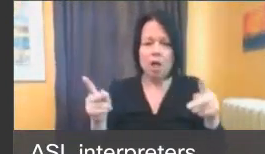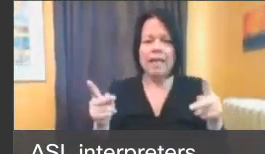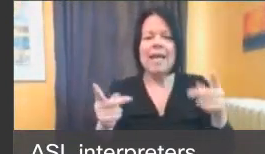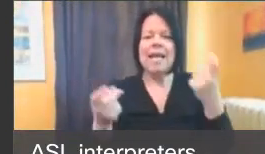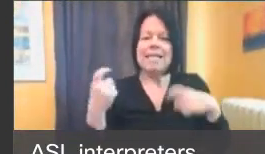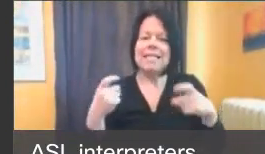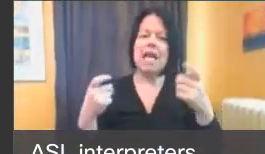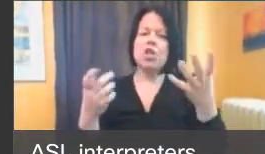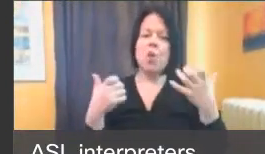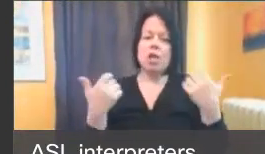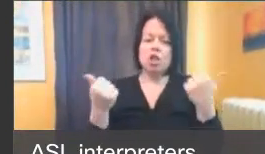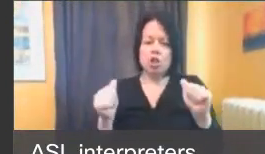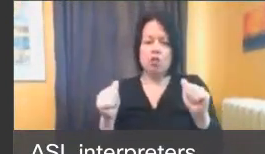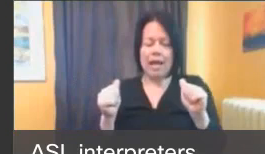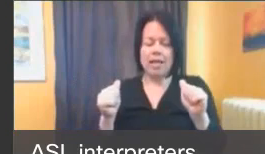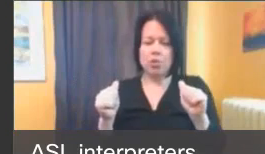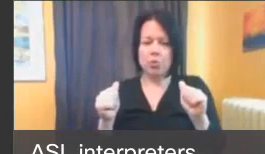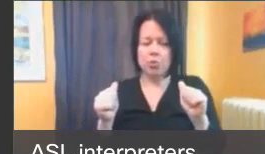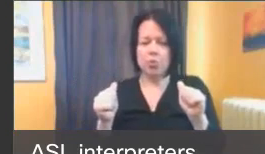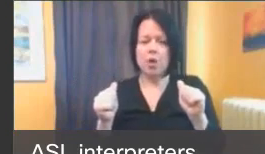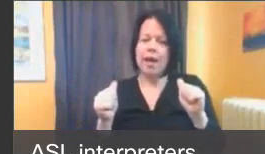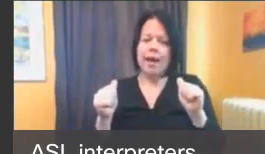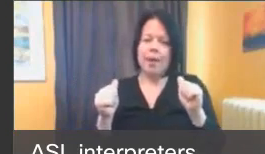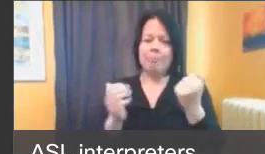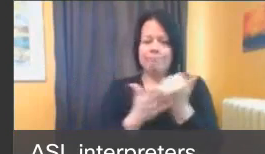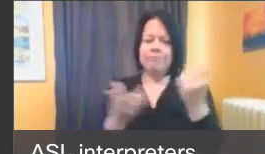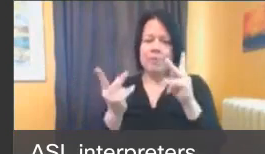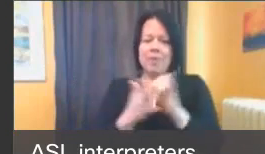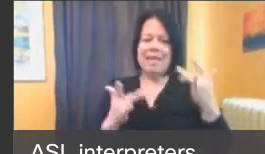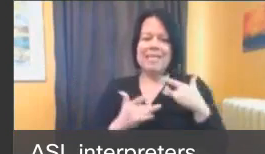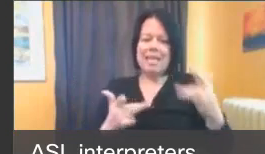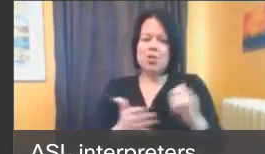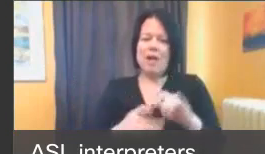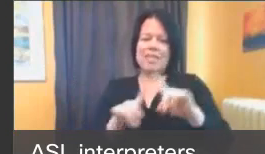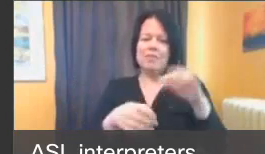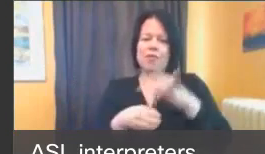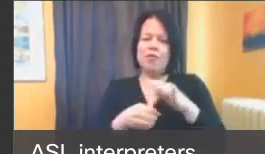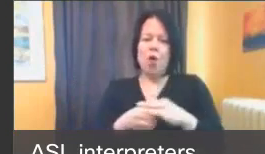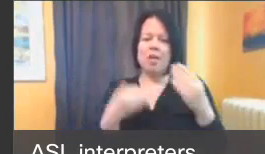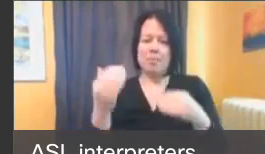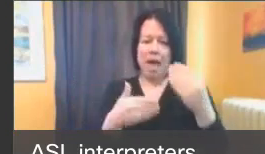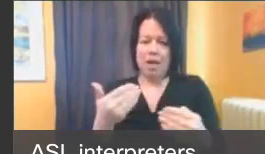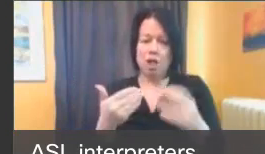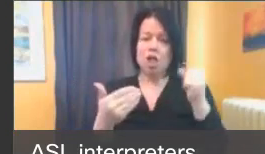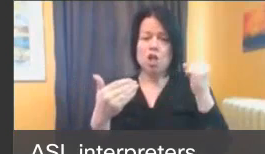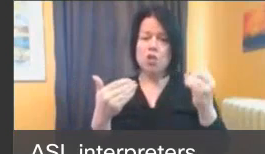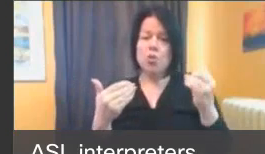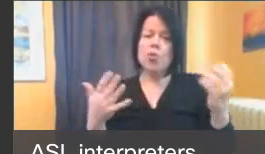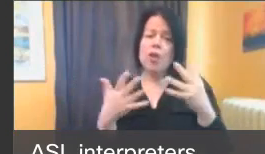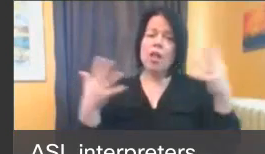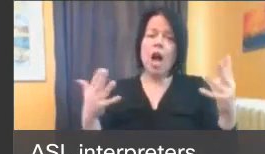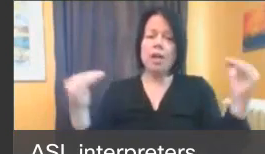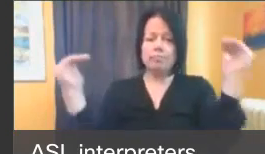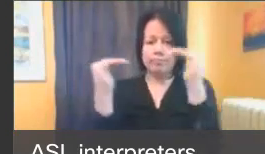want to try to isolate those voters who tend to have a different voting pattern. And so there are a lot of